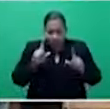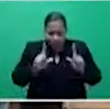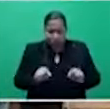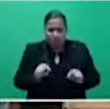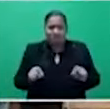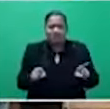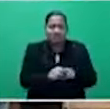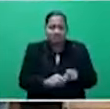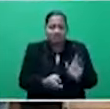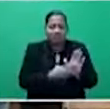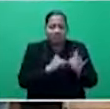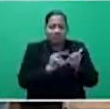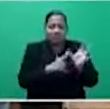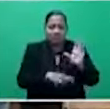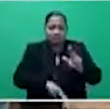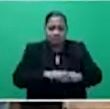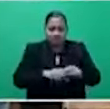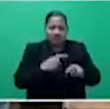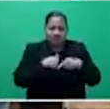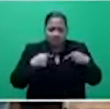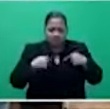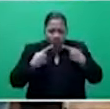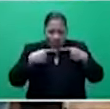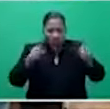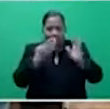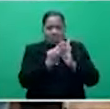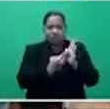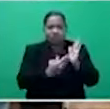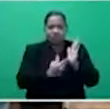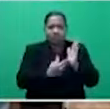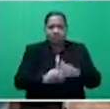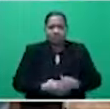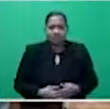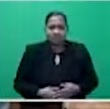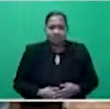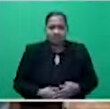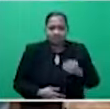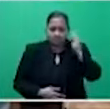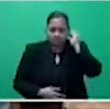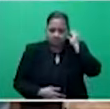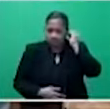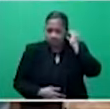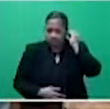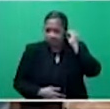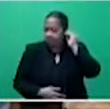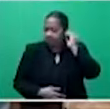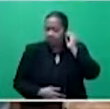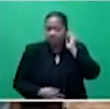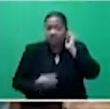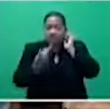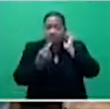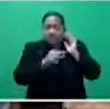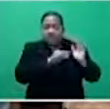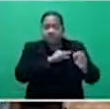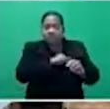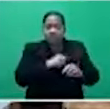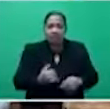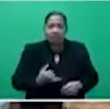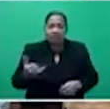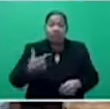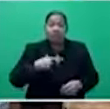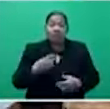MSEF. We announced that in the budget. There's some key qualified people who are leaving because the salary structure in MSEF.